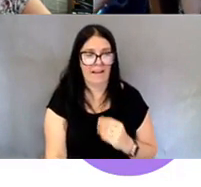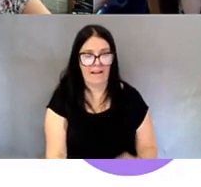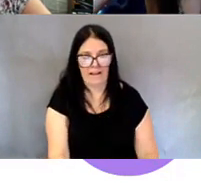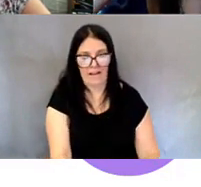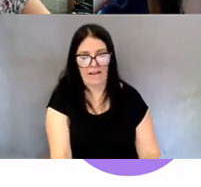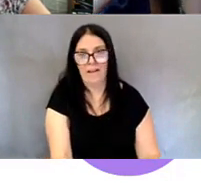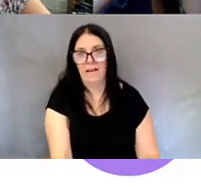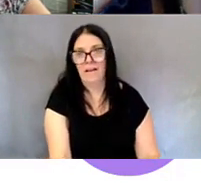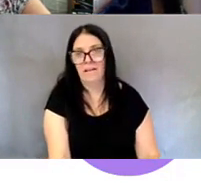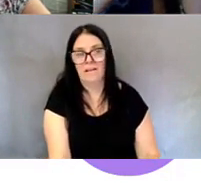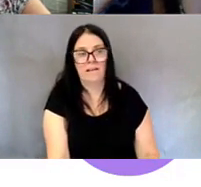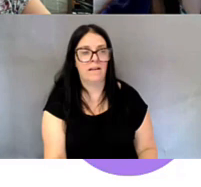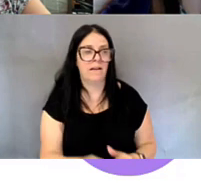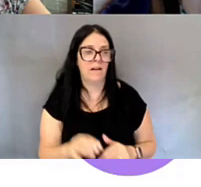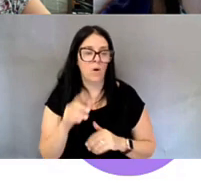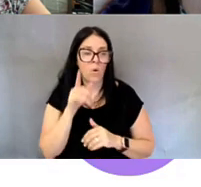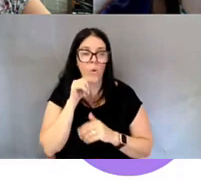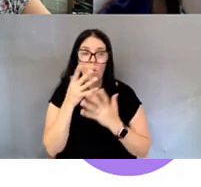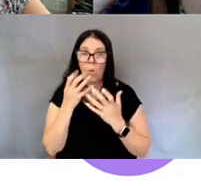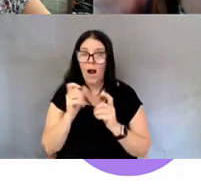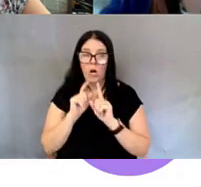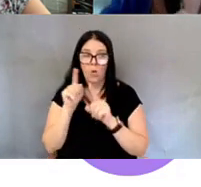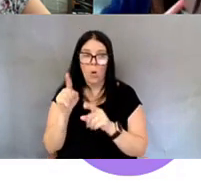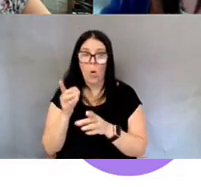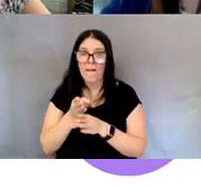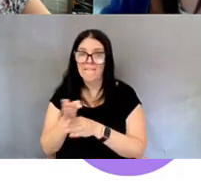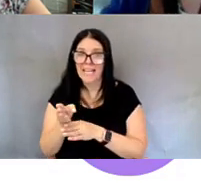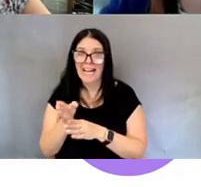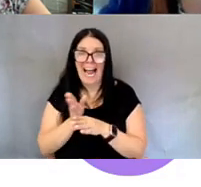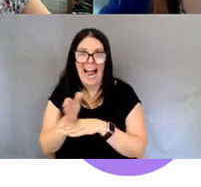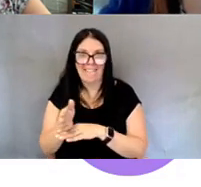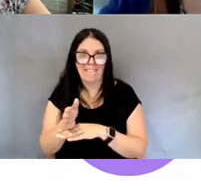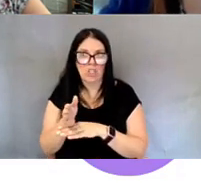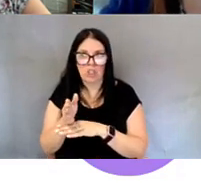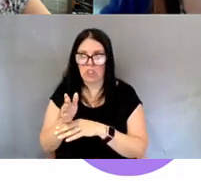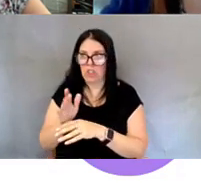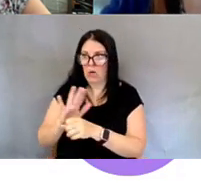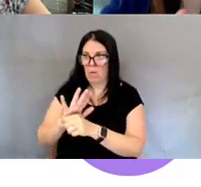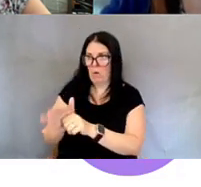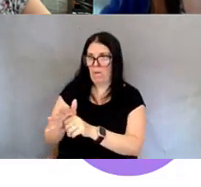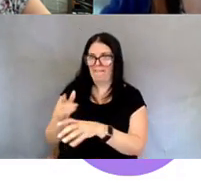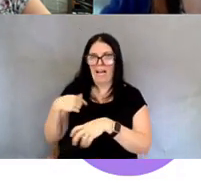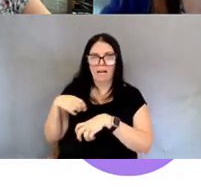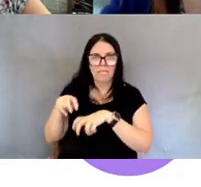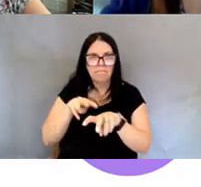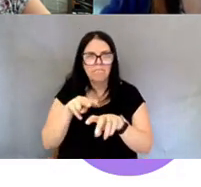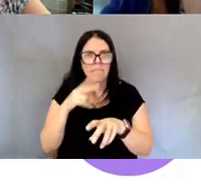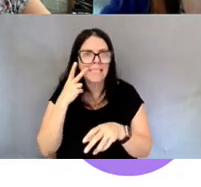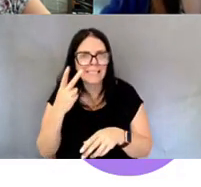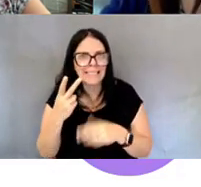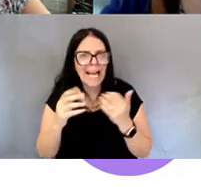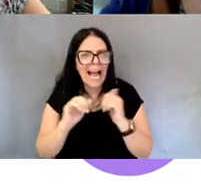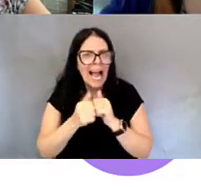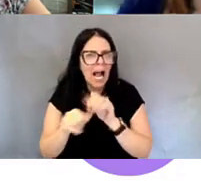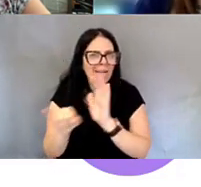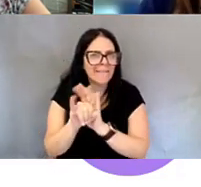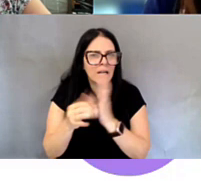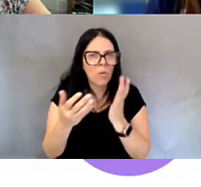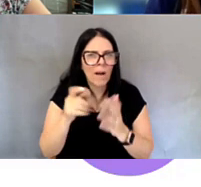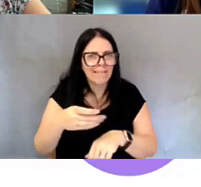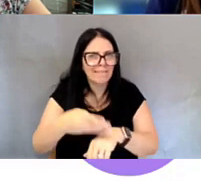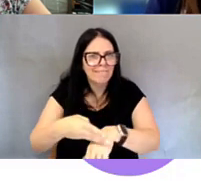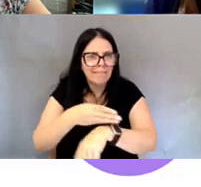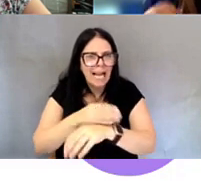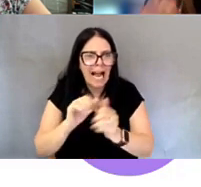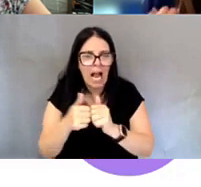field post-emergency remote teaching to identify current realities, needs, and opportunities that could possibly inform